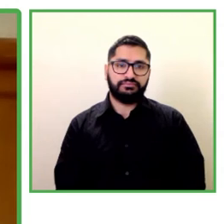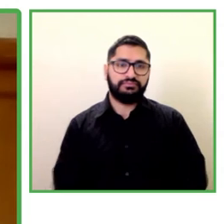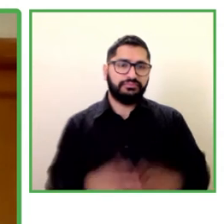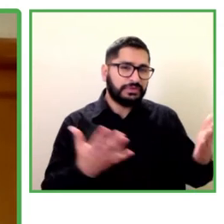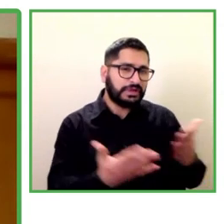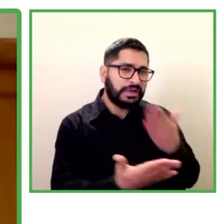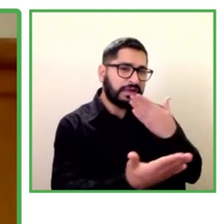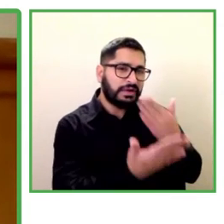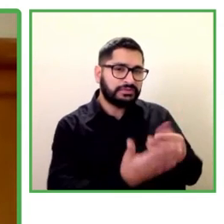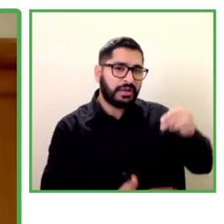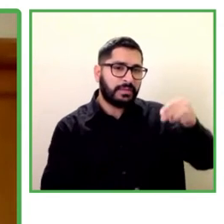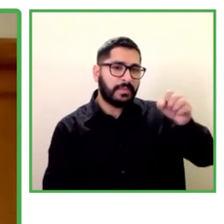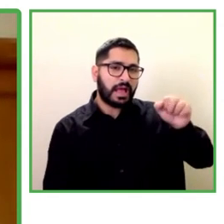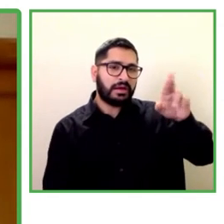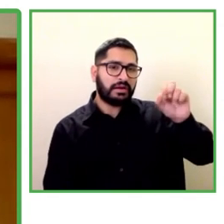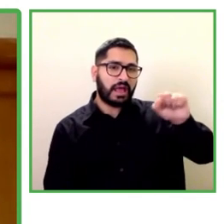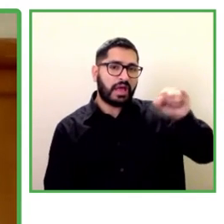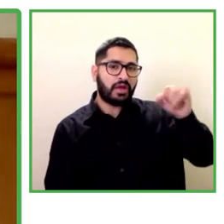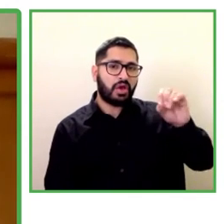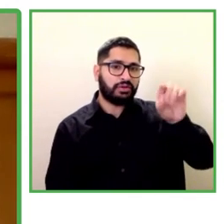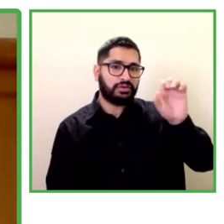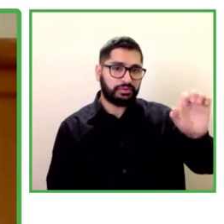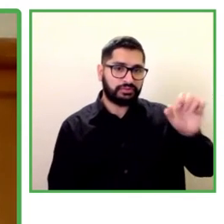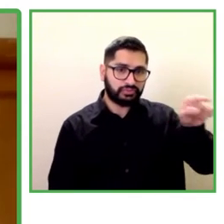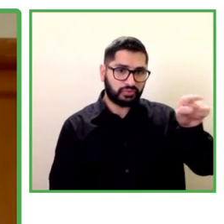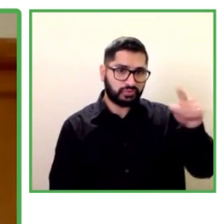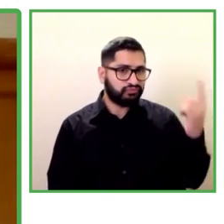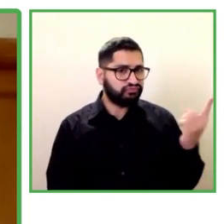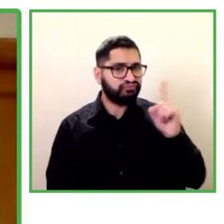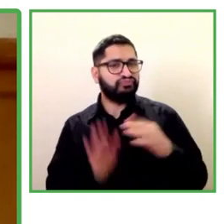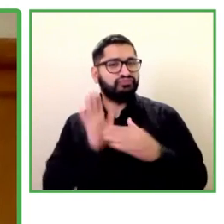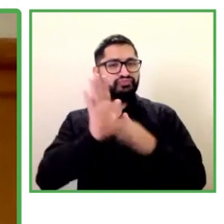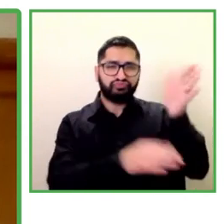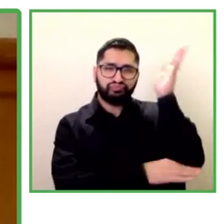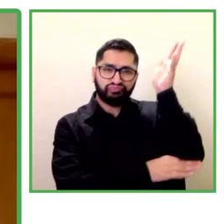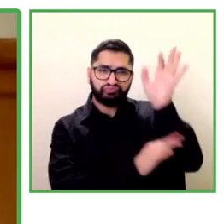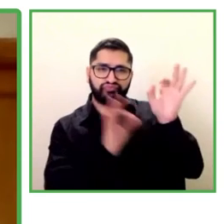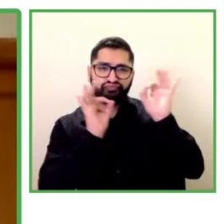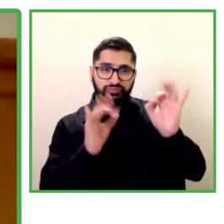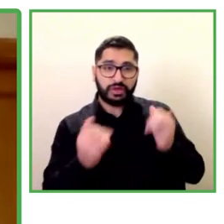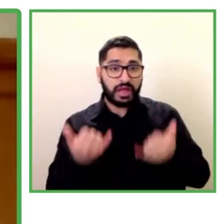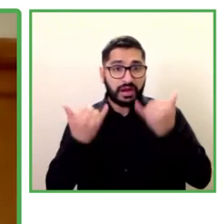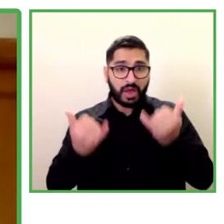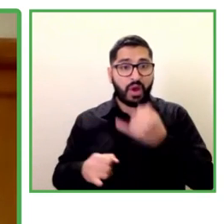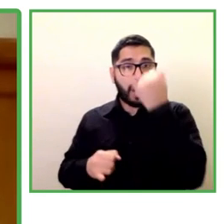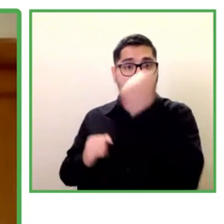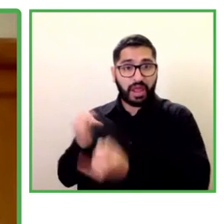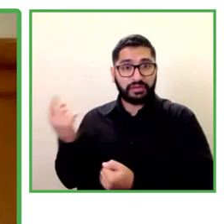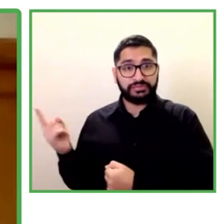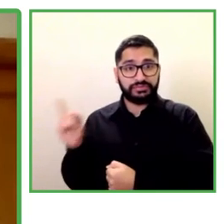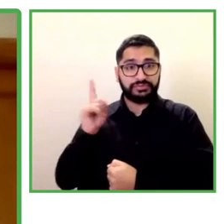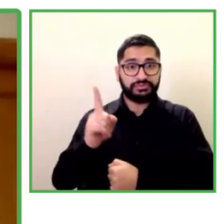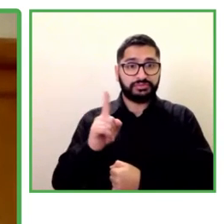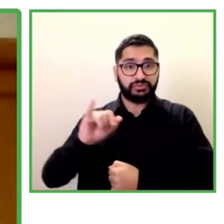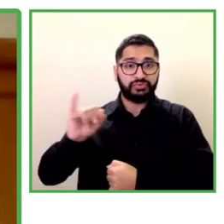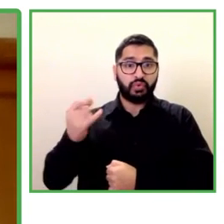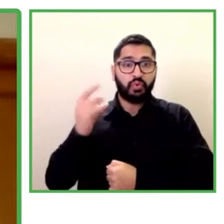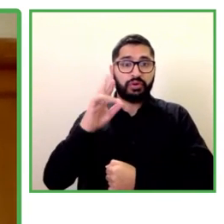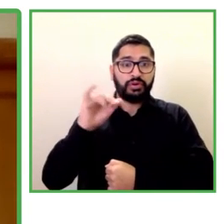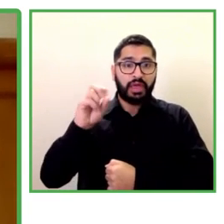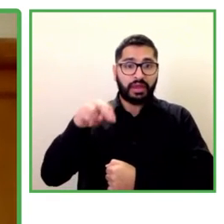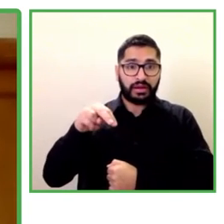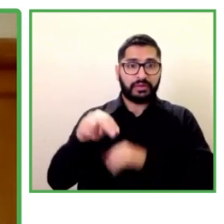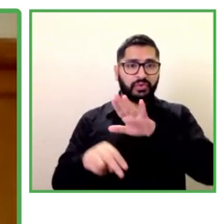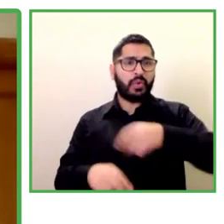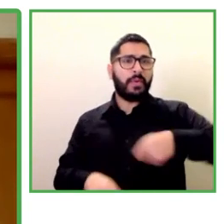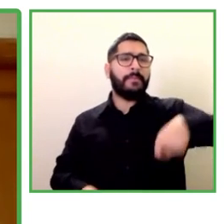Thank you, Maria Jose, for that presentation. And finally, we'll give the floor to Jürgen Menze, Inclusion Official